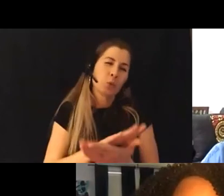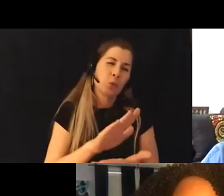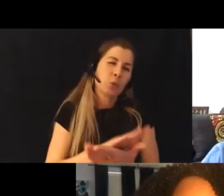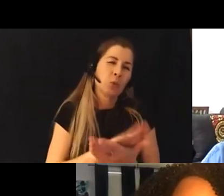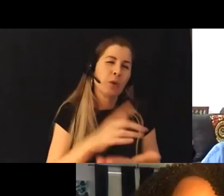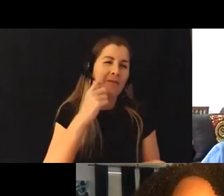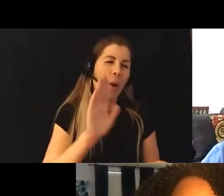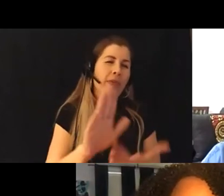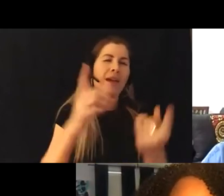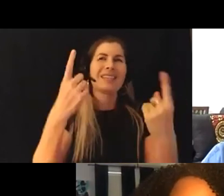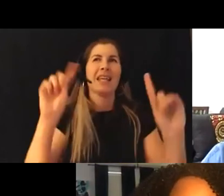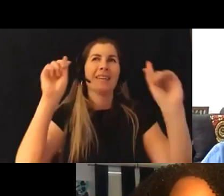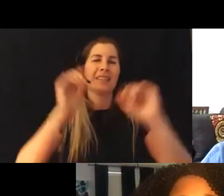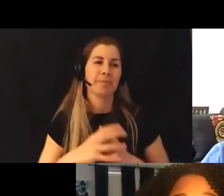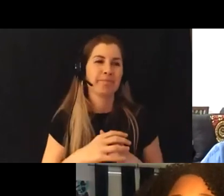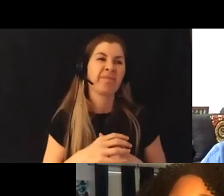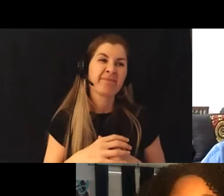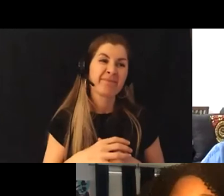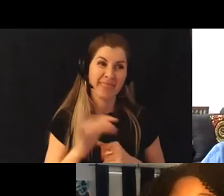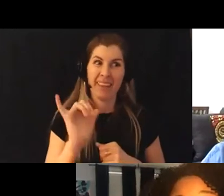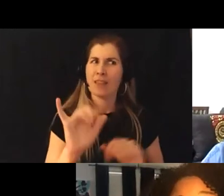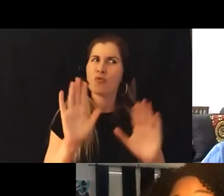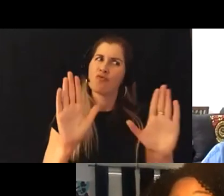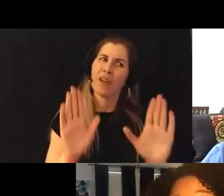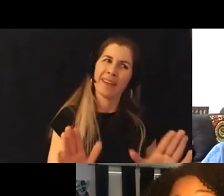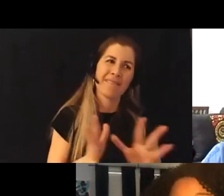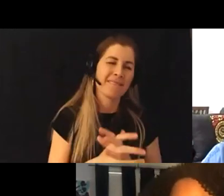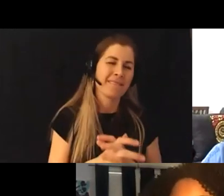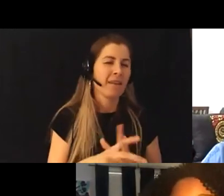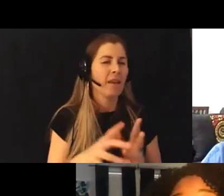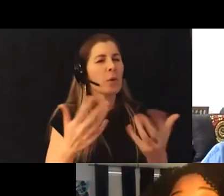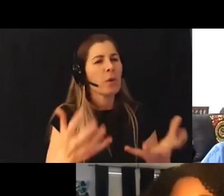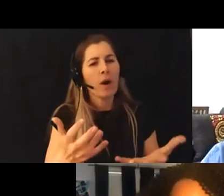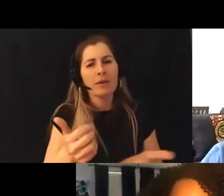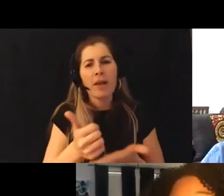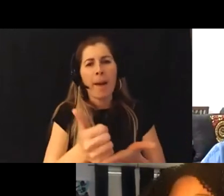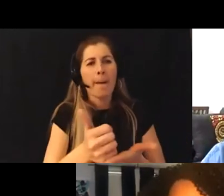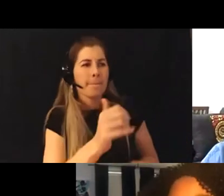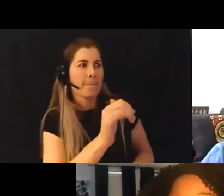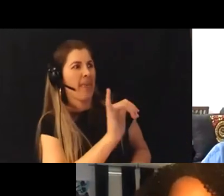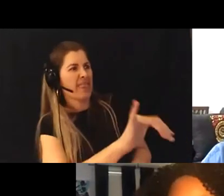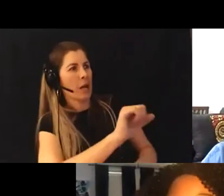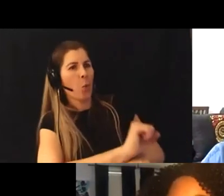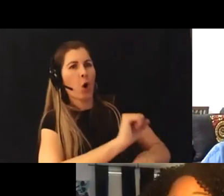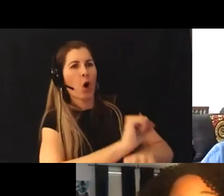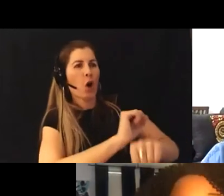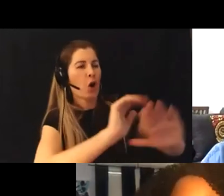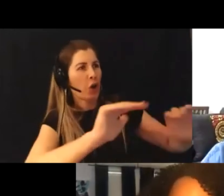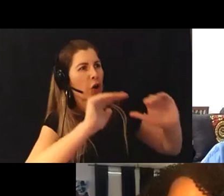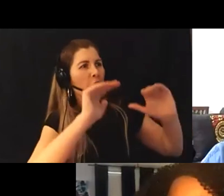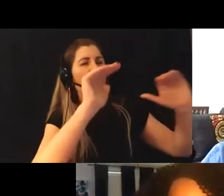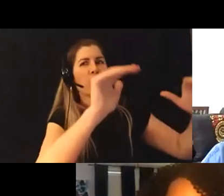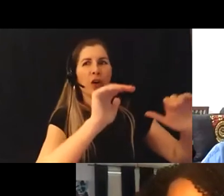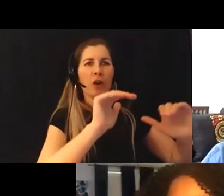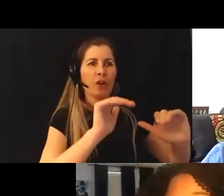their success. So I think that's really great. And that's a great time for us to uplift the work of BIPOC folks who've been doing this